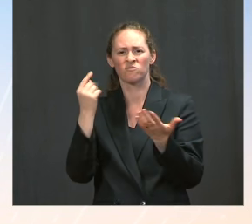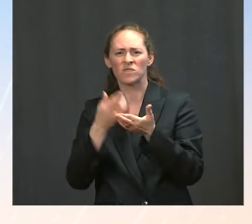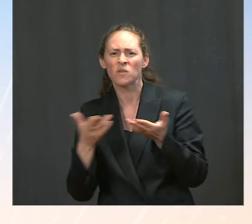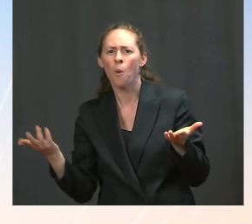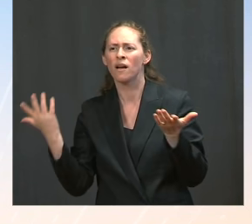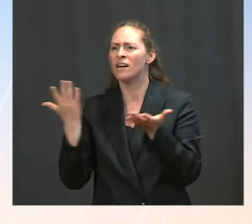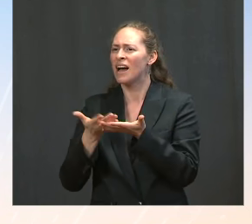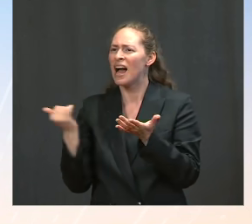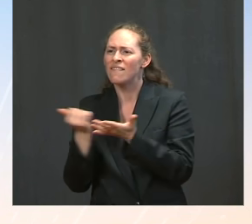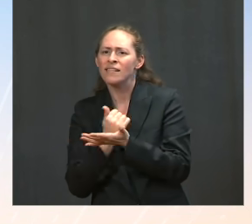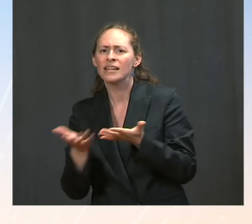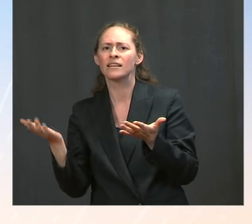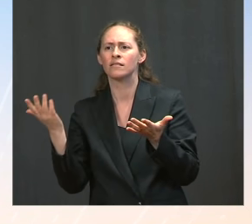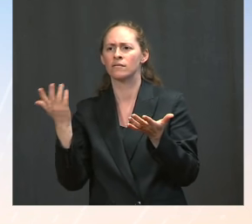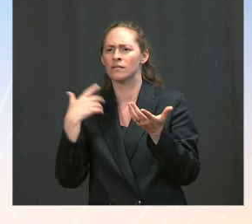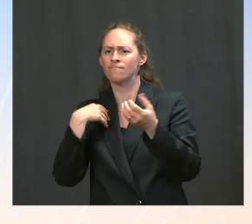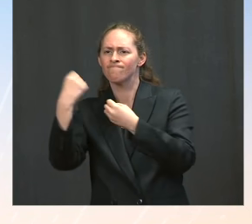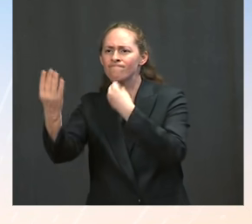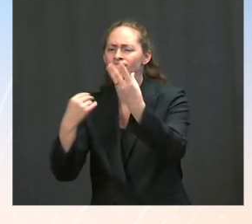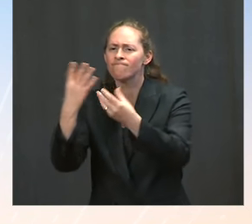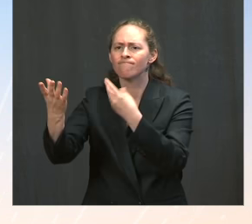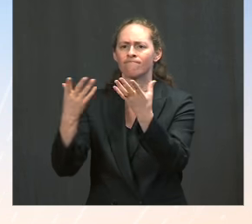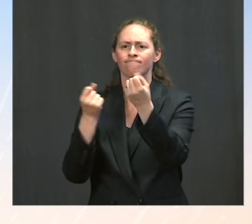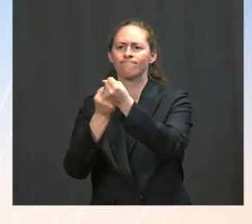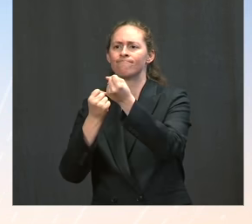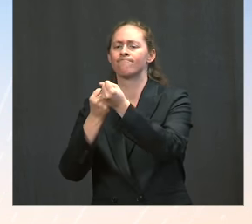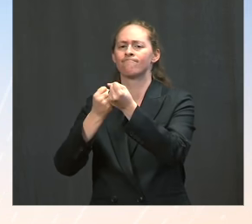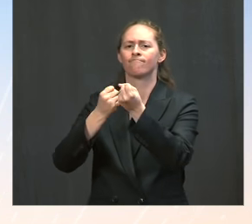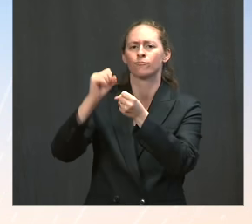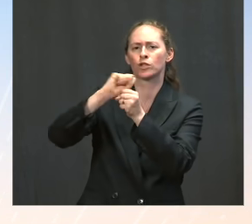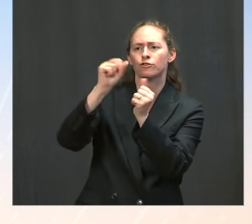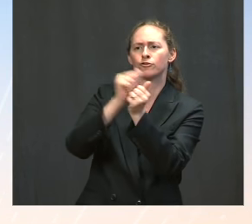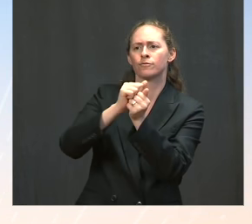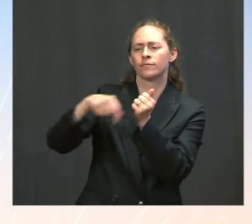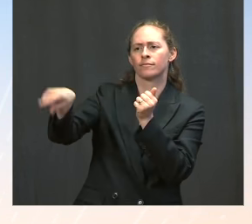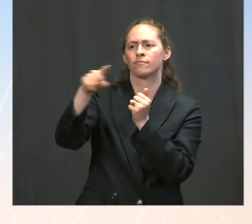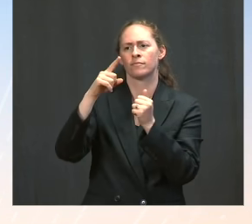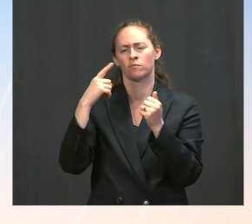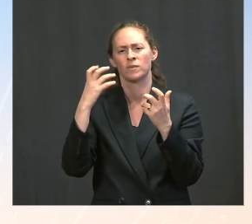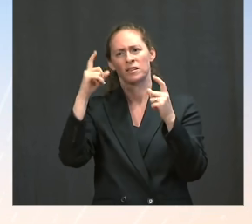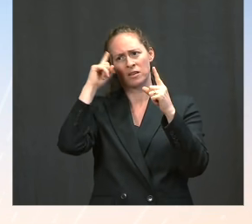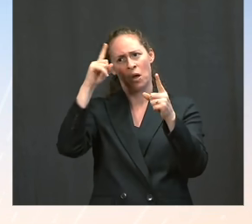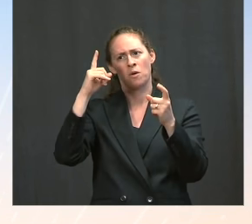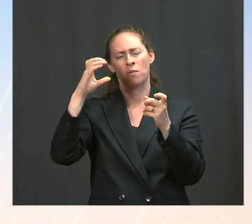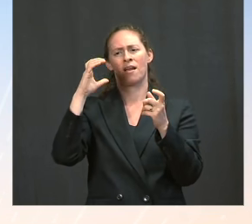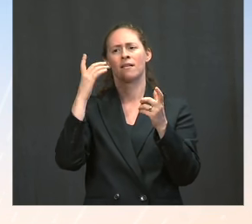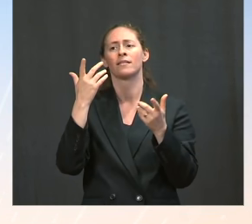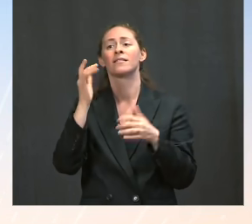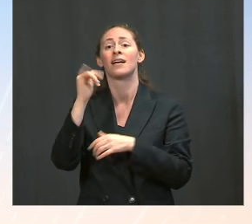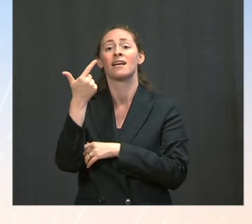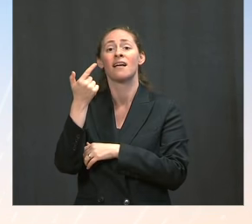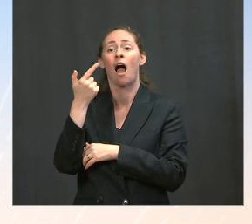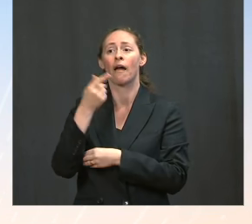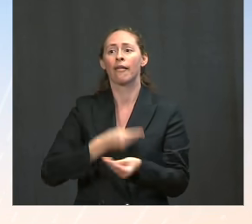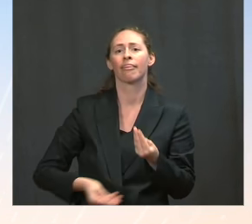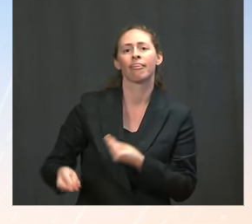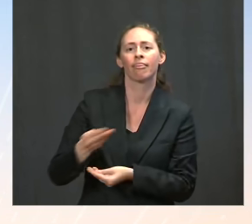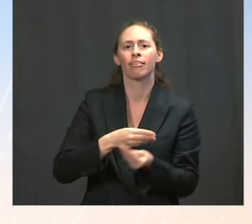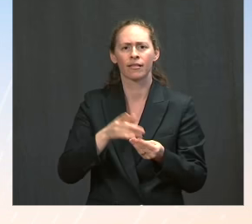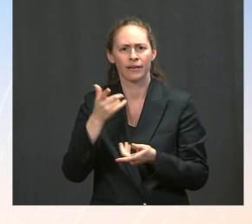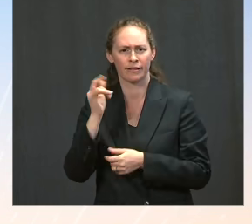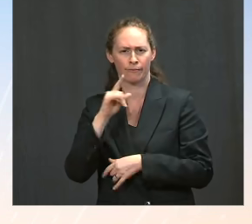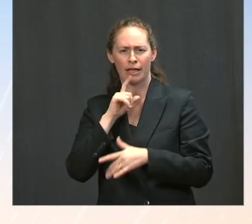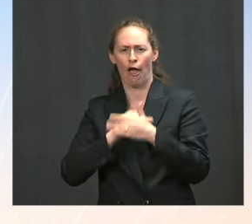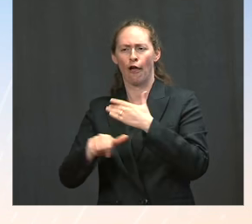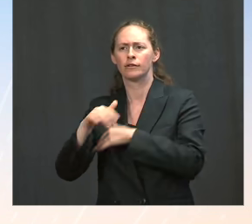boundaries to help stem the supply of illegally trafficked firearms in 5 key regions: New York, Chicago, Los Angeles, the San